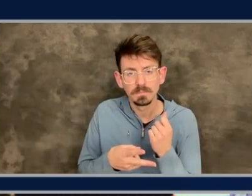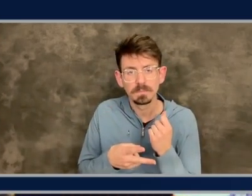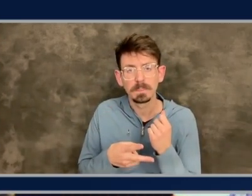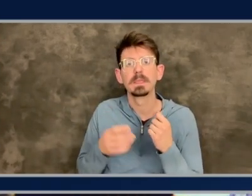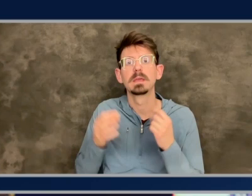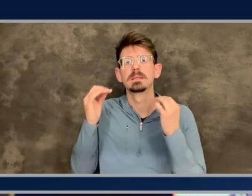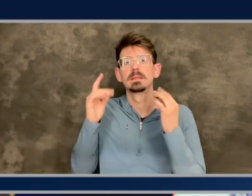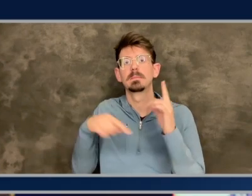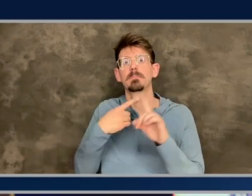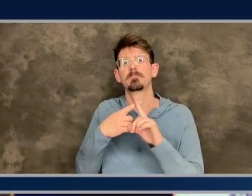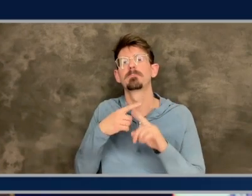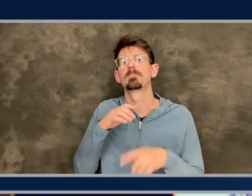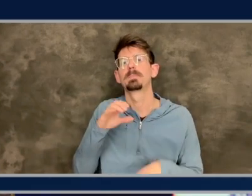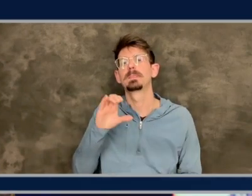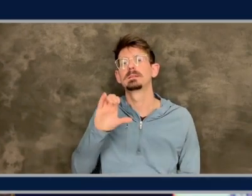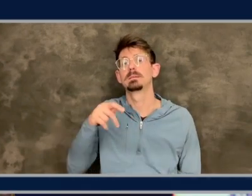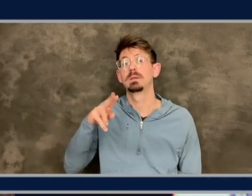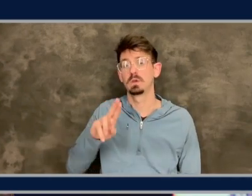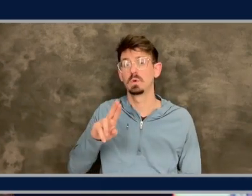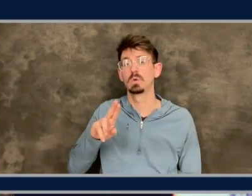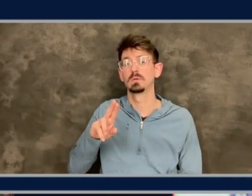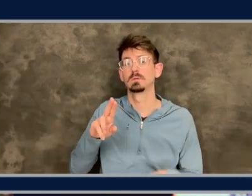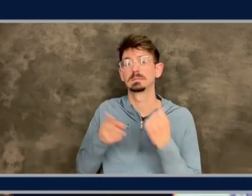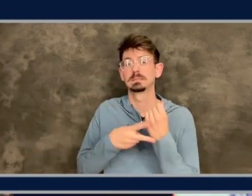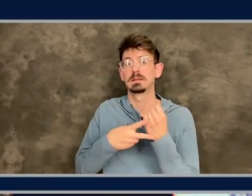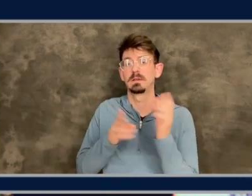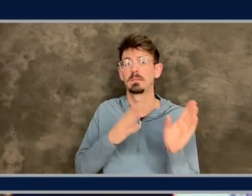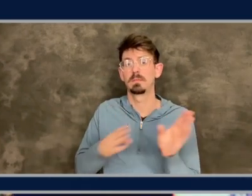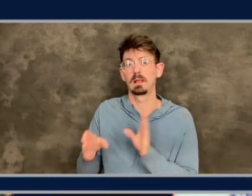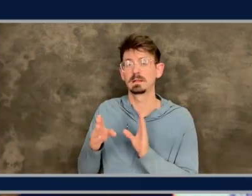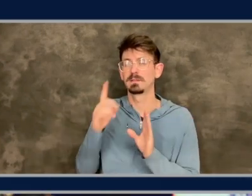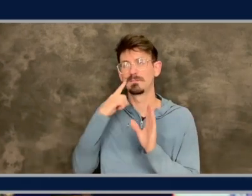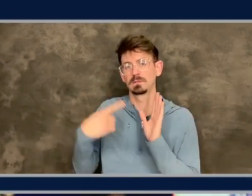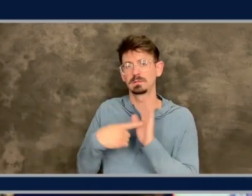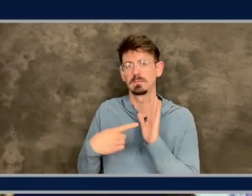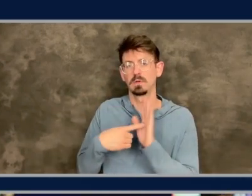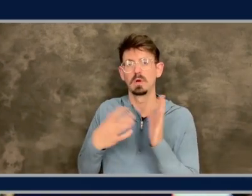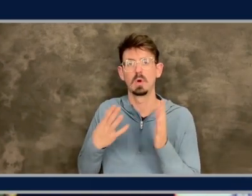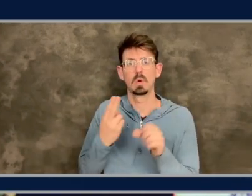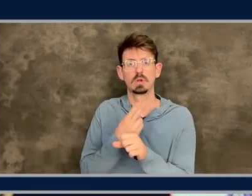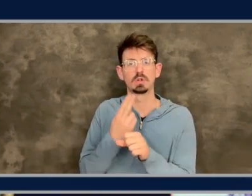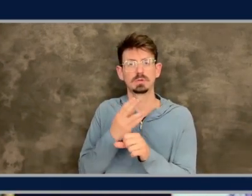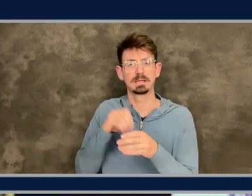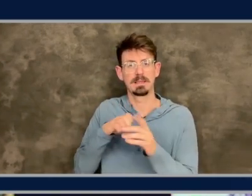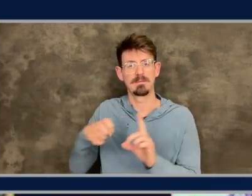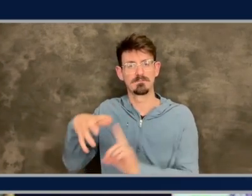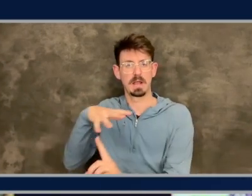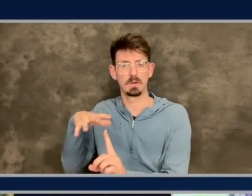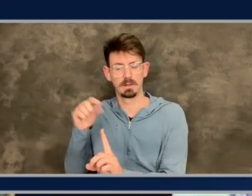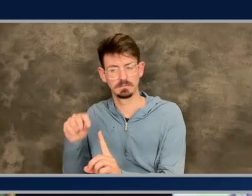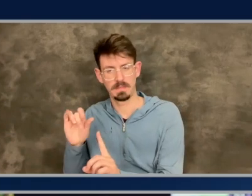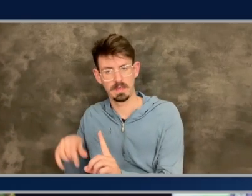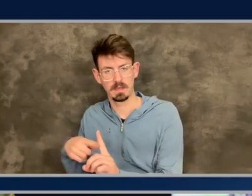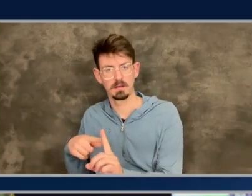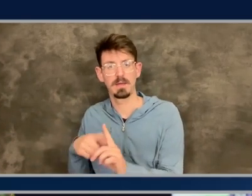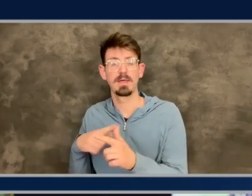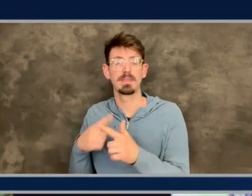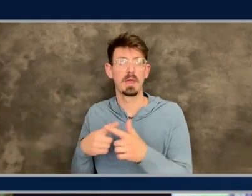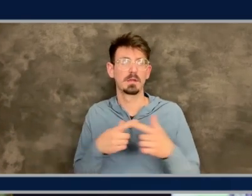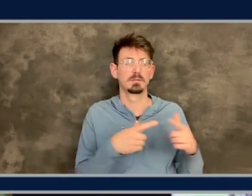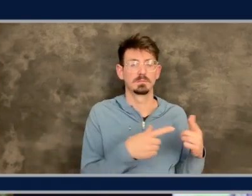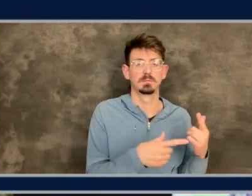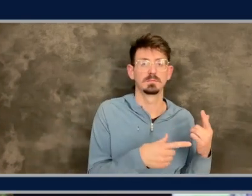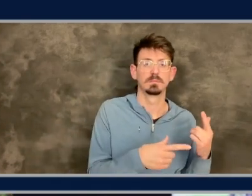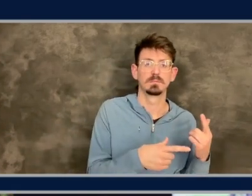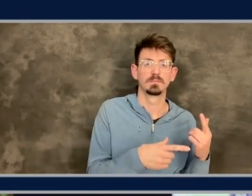have compute savings plans for a particular EC2 instance that you're using in your environment, then the corresponding savings plan